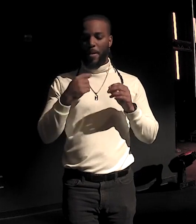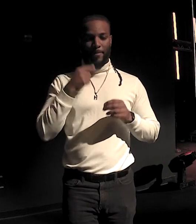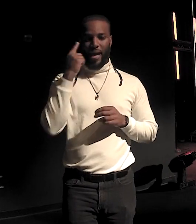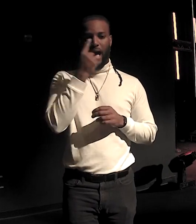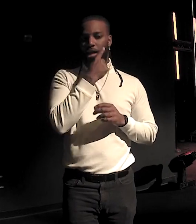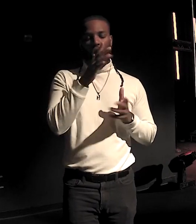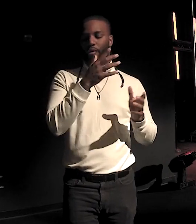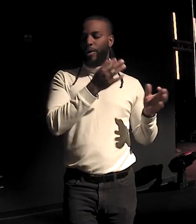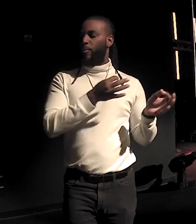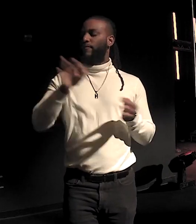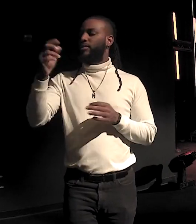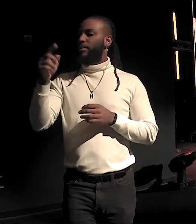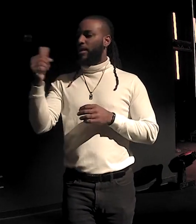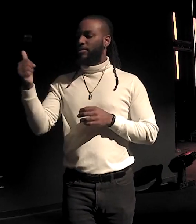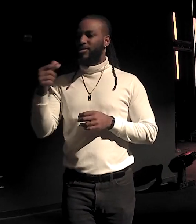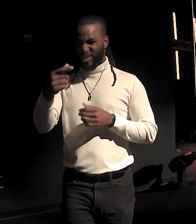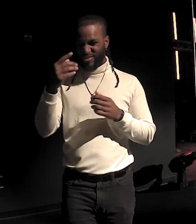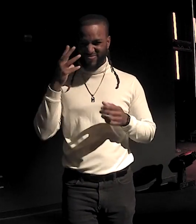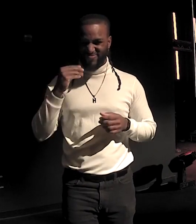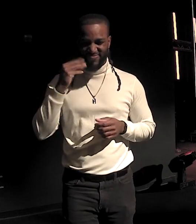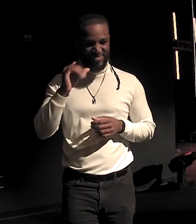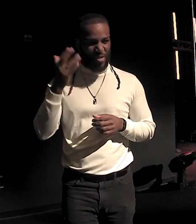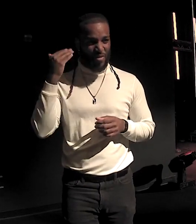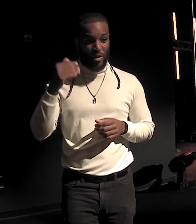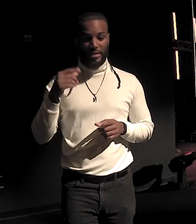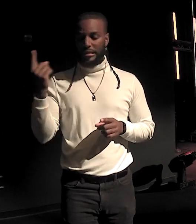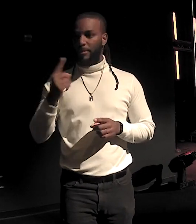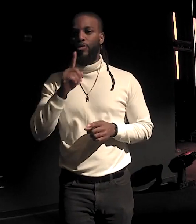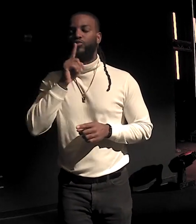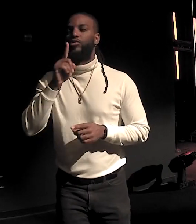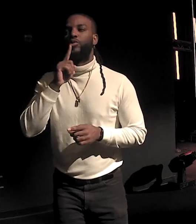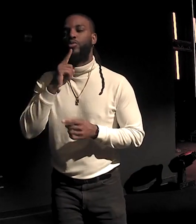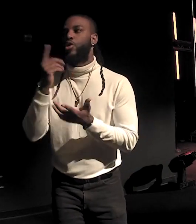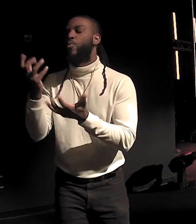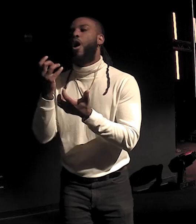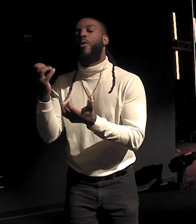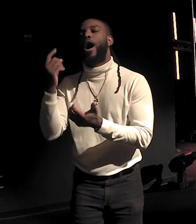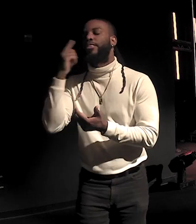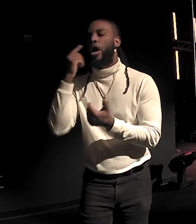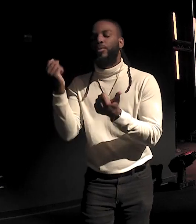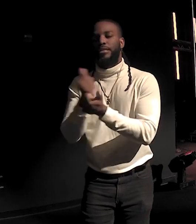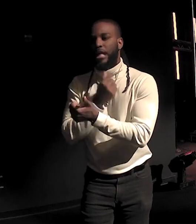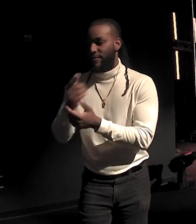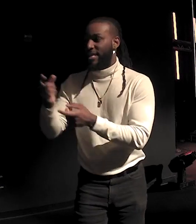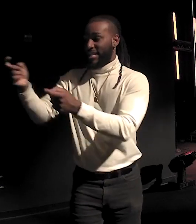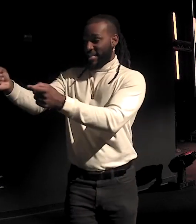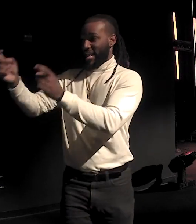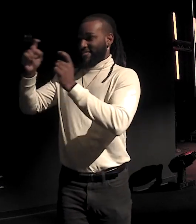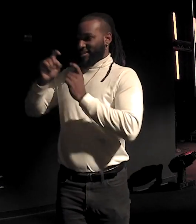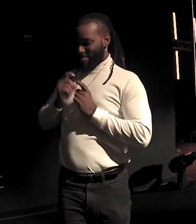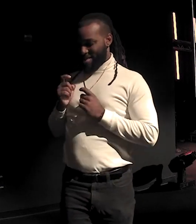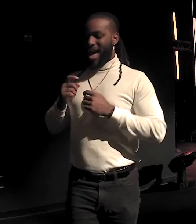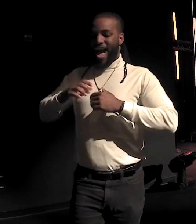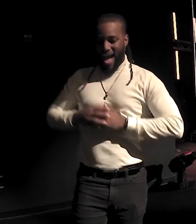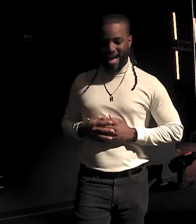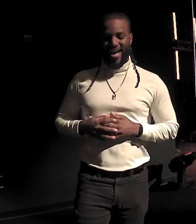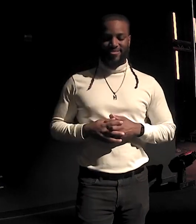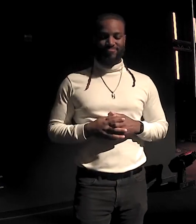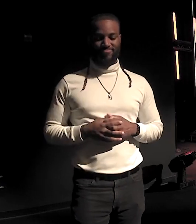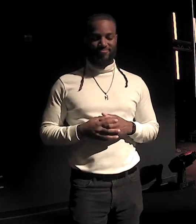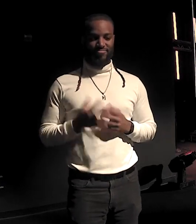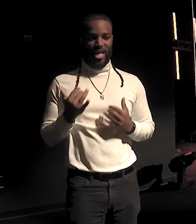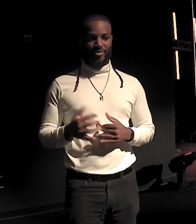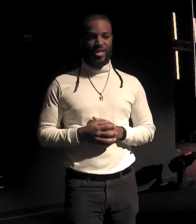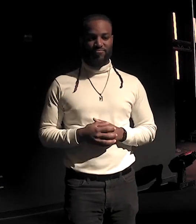moved on to something else. Have you ever had that happen? This thing that you really wanted, that you thought was everything, you get it, and it's not quite what you thought it was